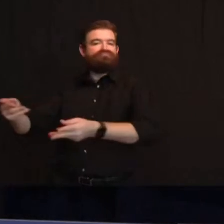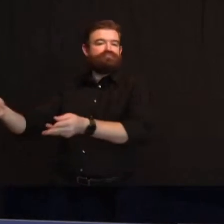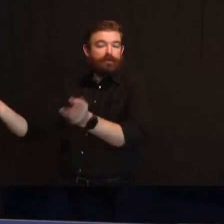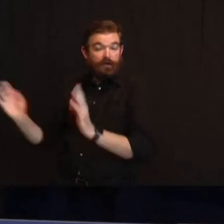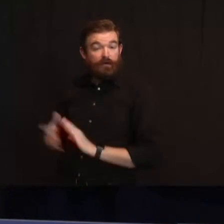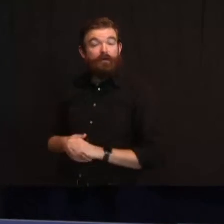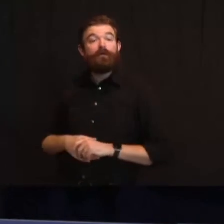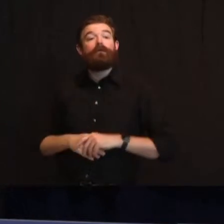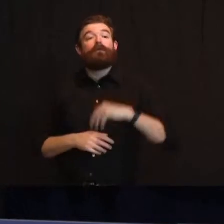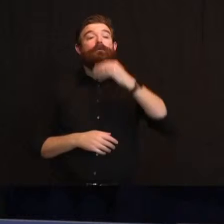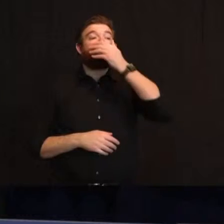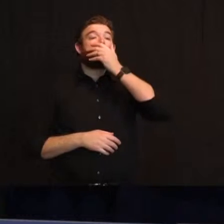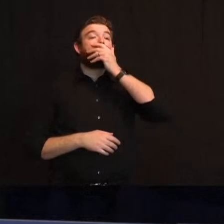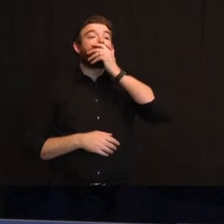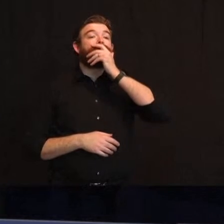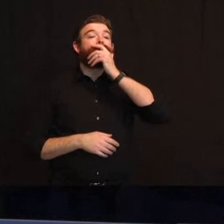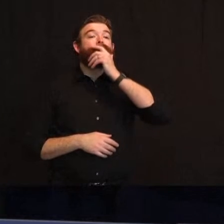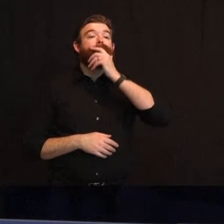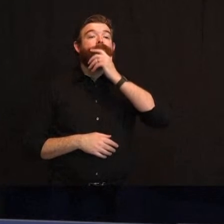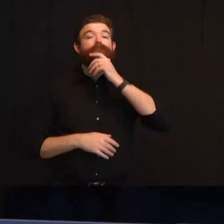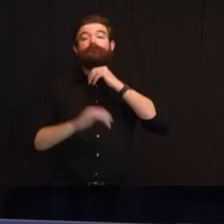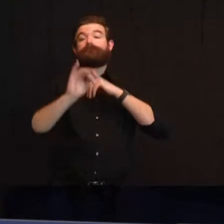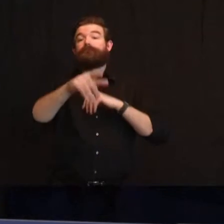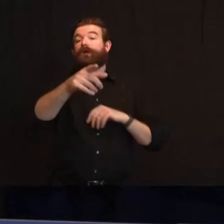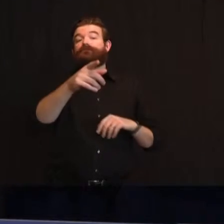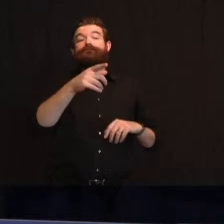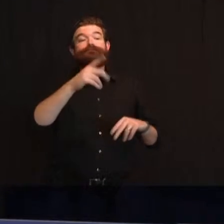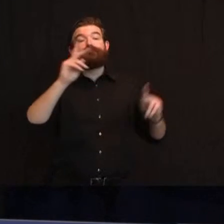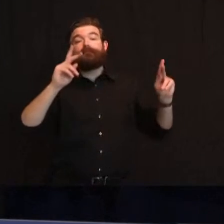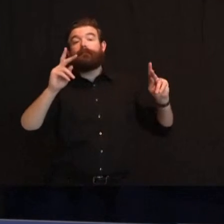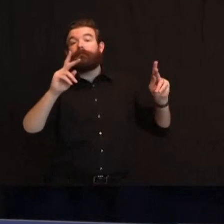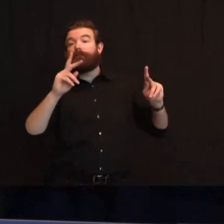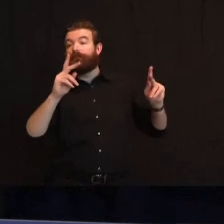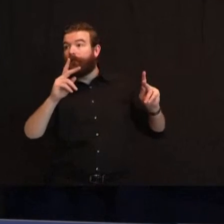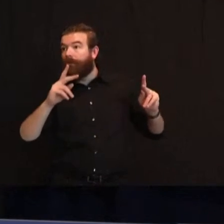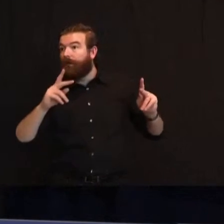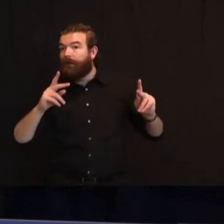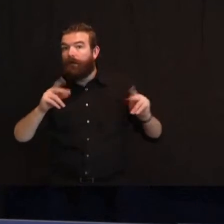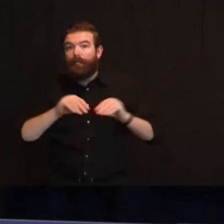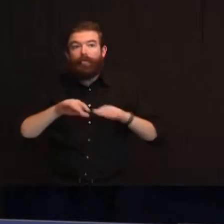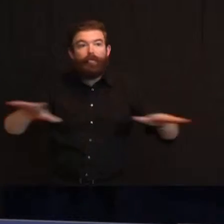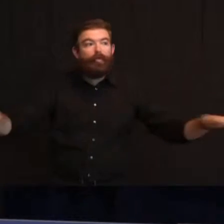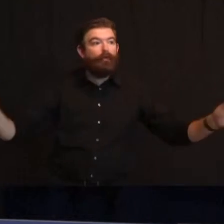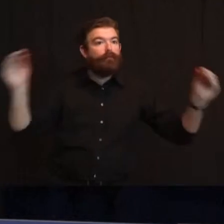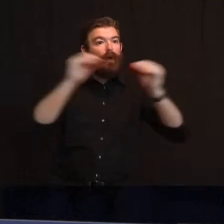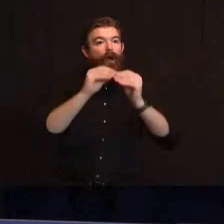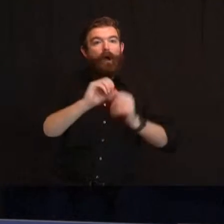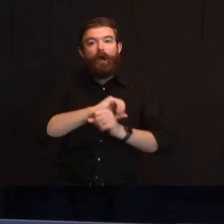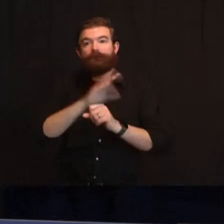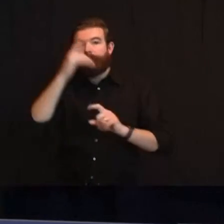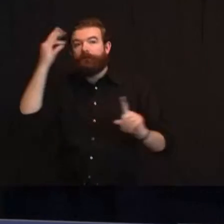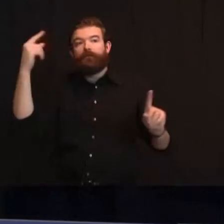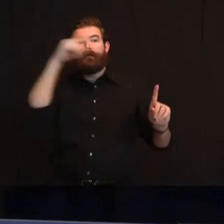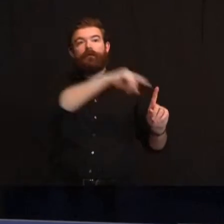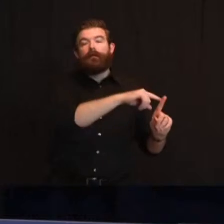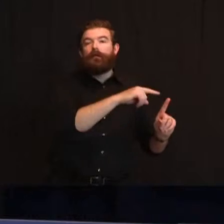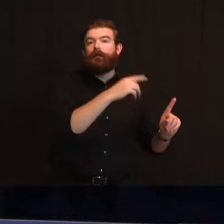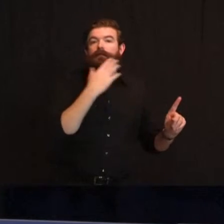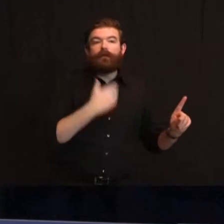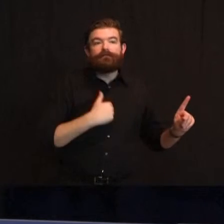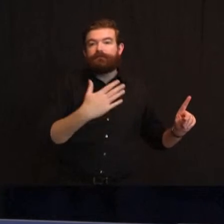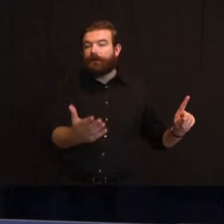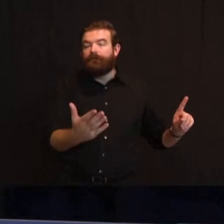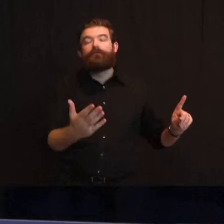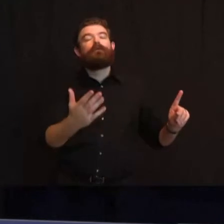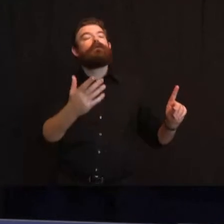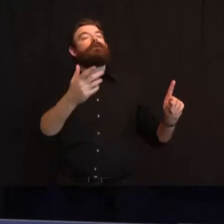lag between the two. So we're keeping an eye on hospitalizations for the next week. Hopefully they will not go